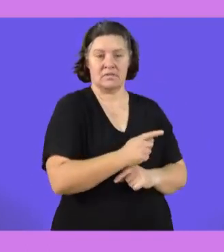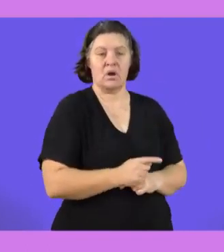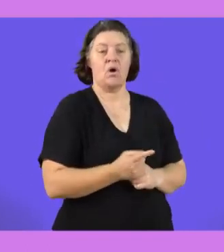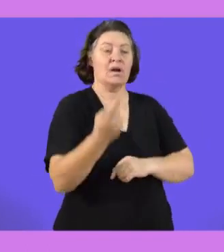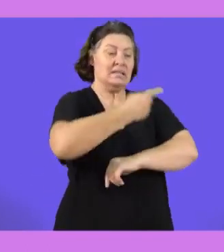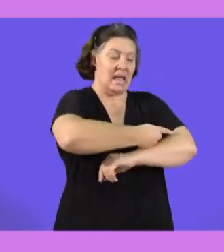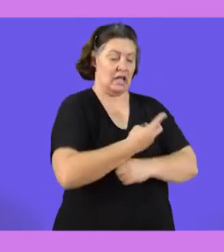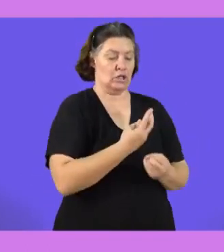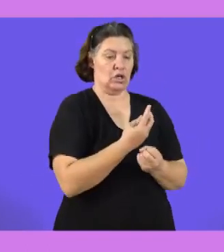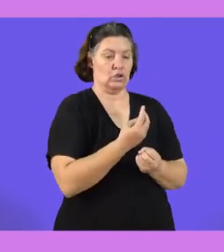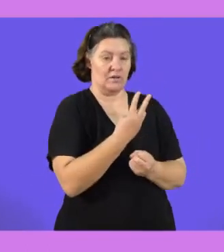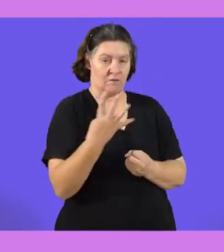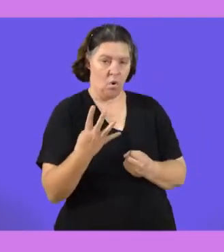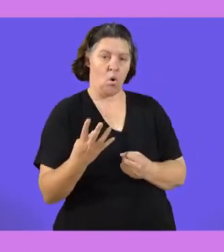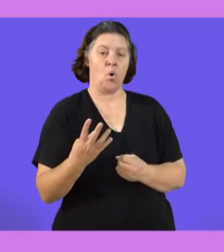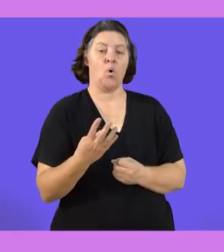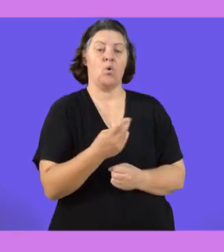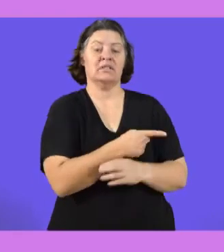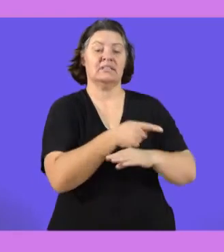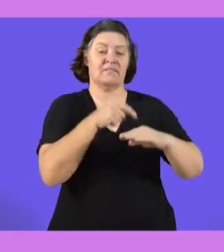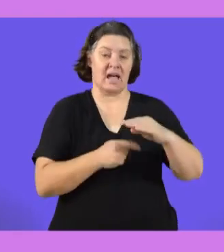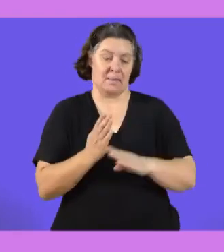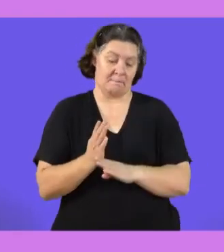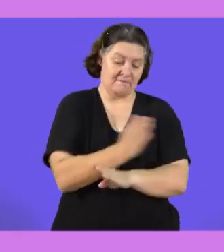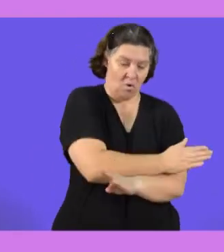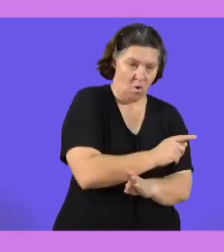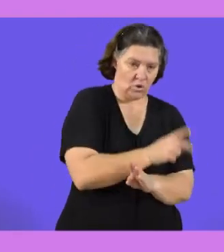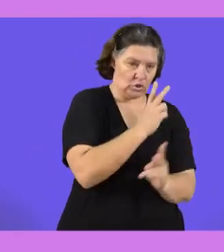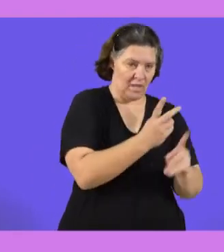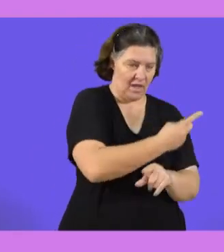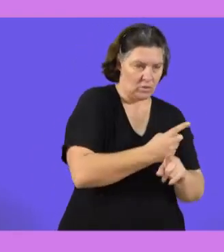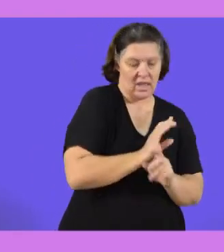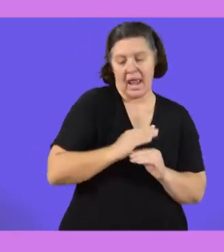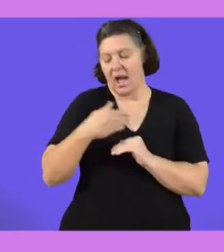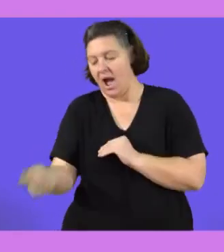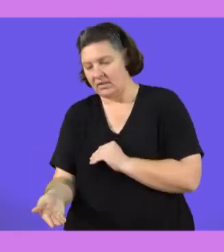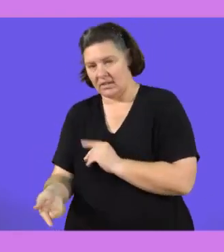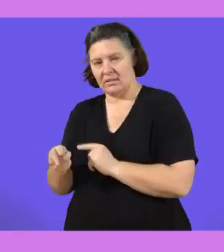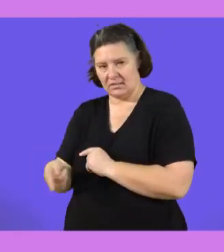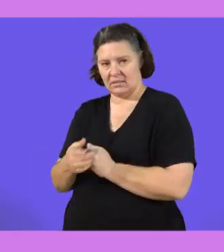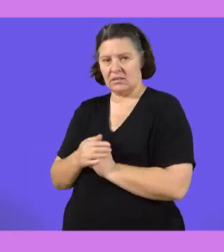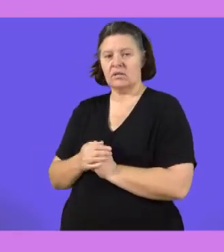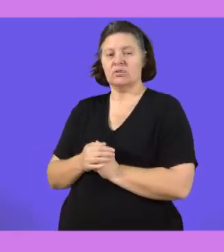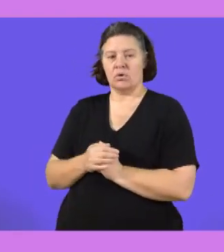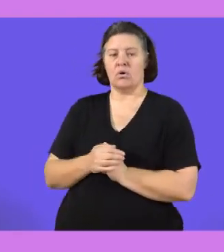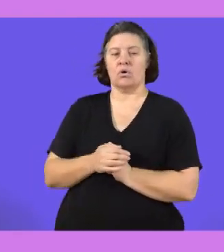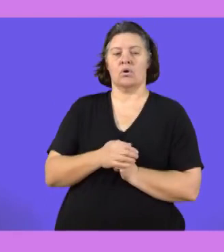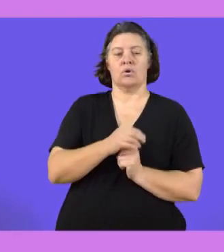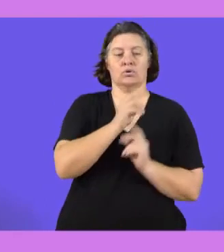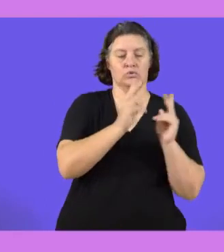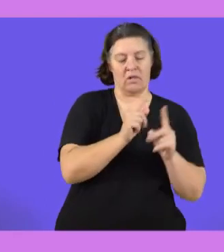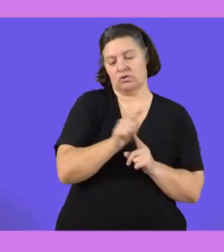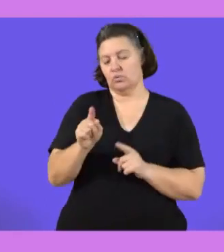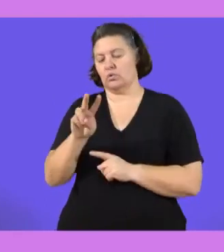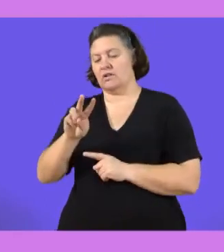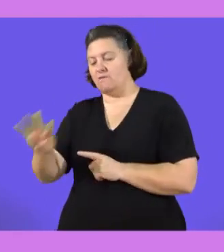wherein the day's 24 hours are divided into 12 hours before noon and 12 hours after noon, 1200 to